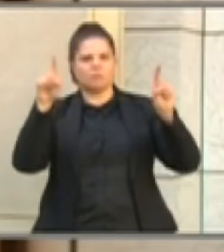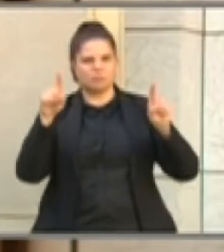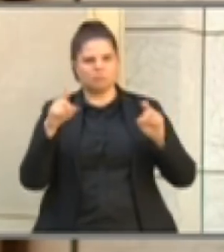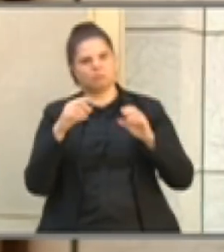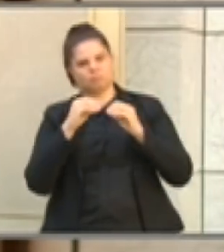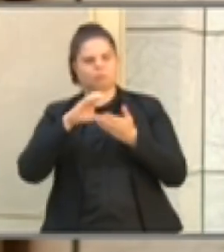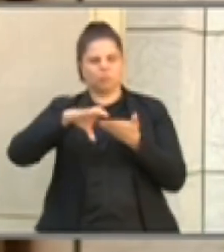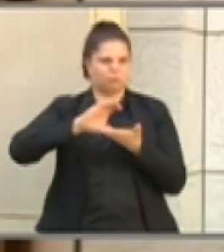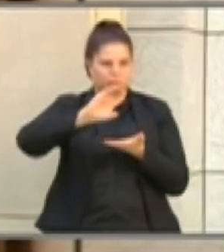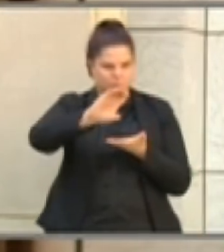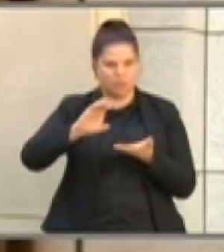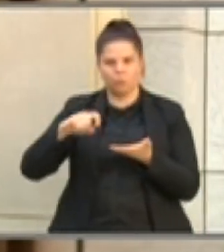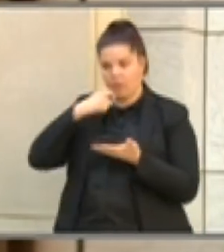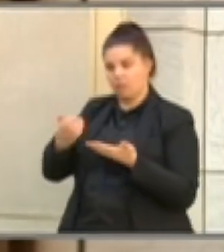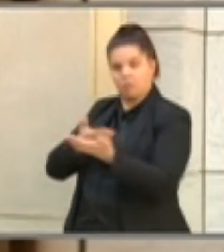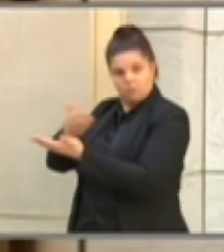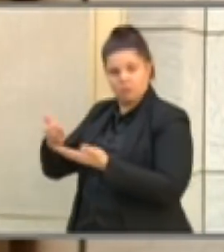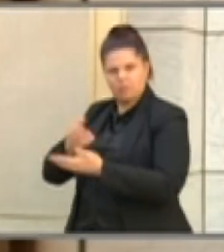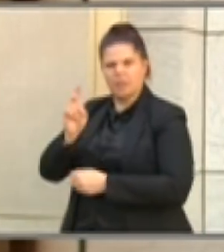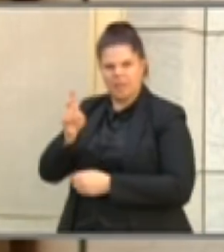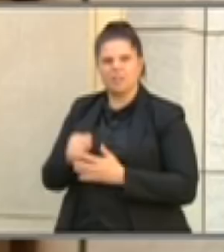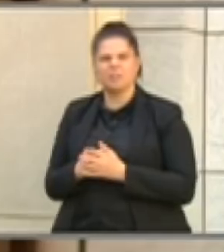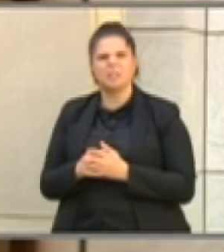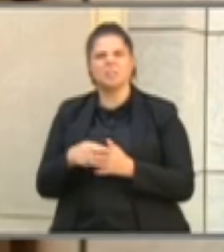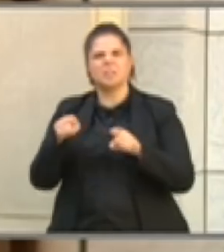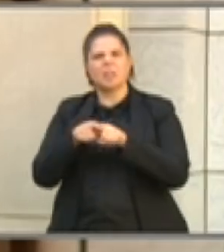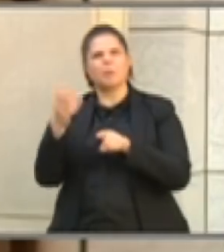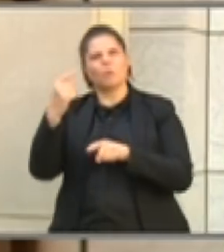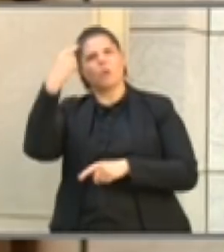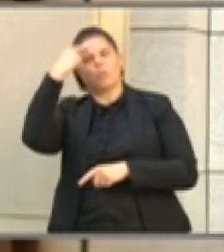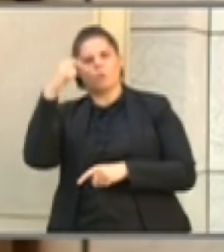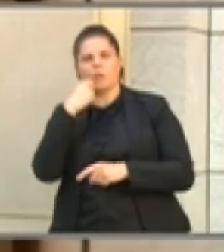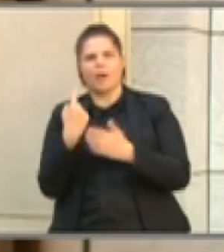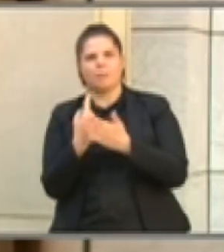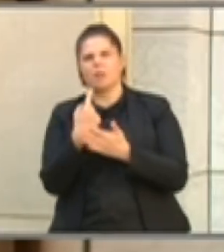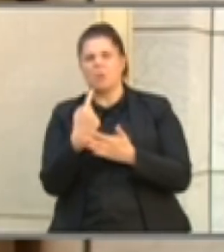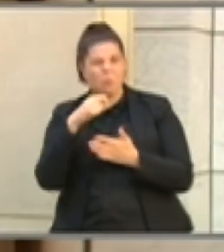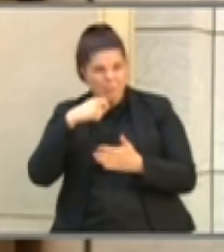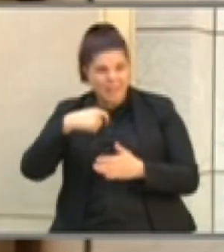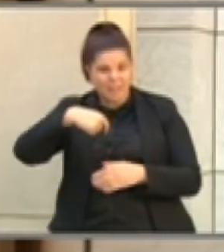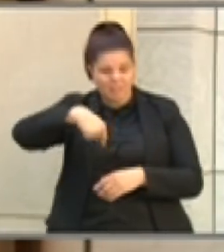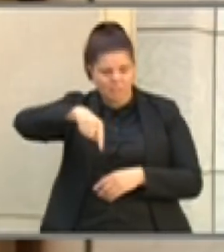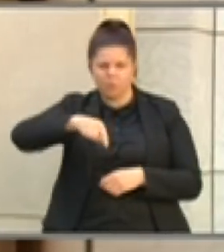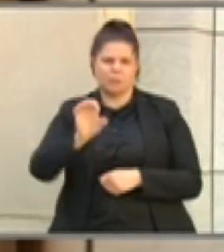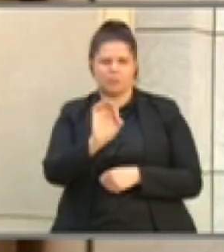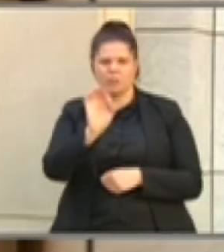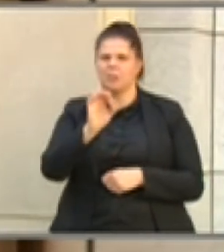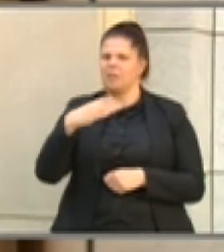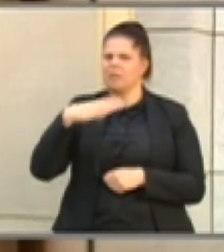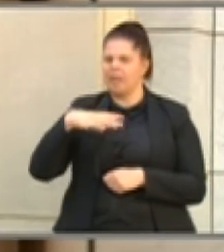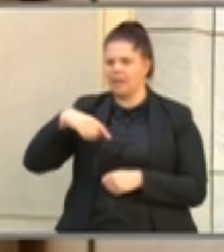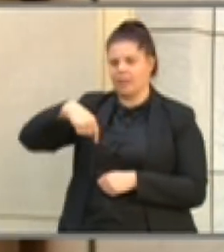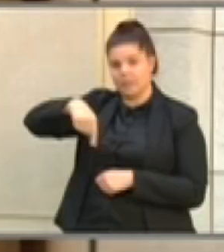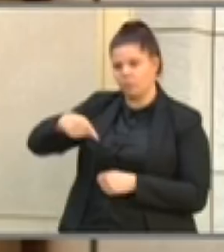recall of Parliament, which was envisaged when we put these mechanisms in place. It won't be this week, the legislation will take at least this week